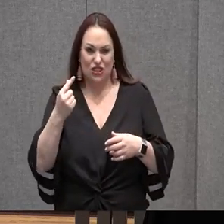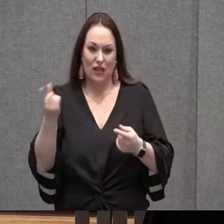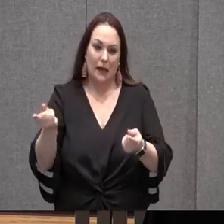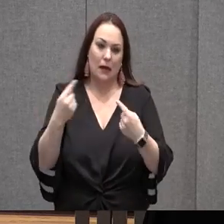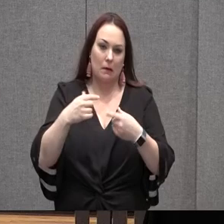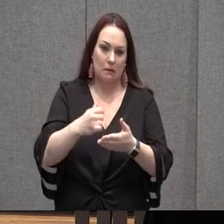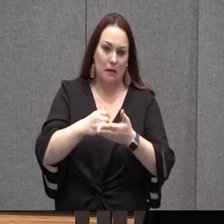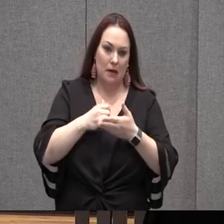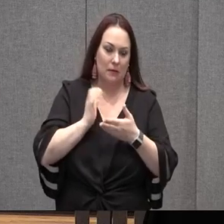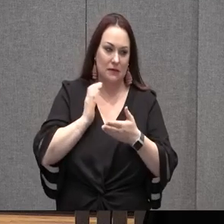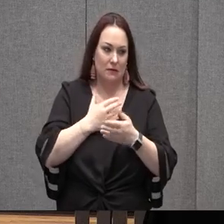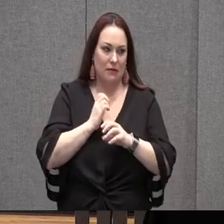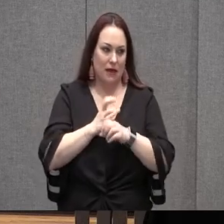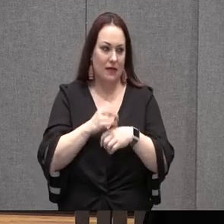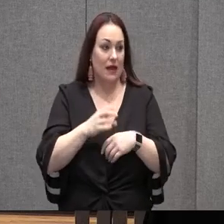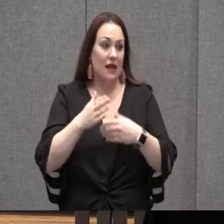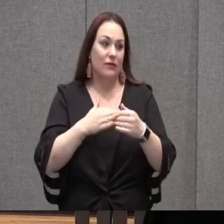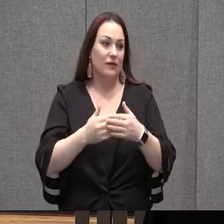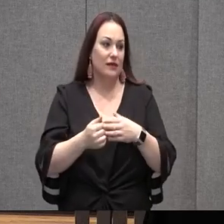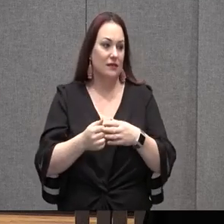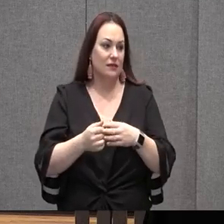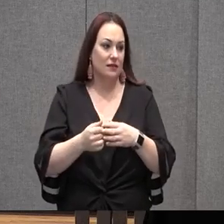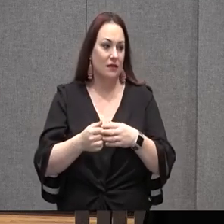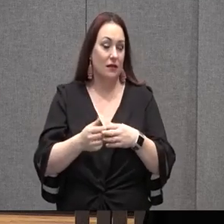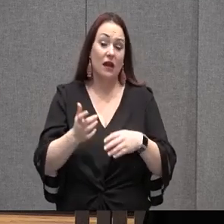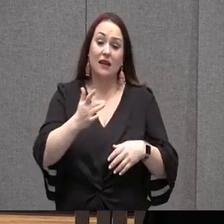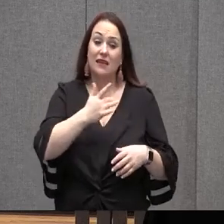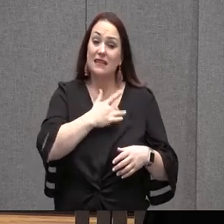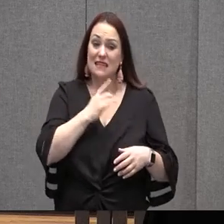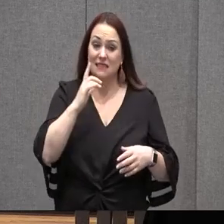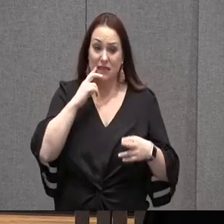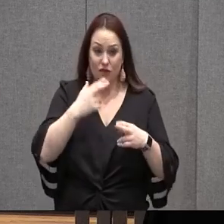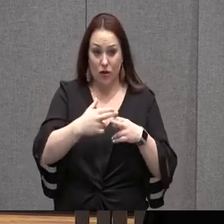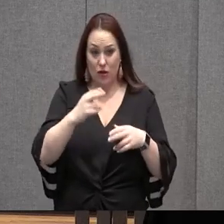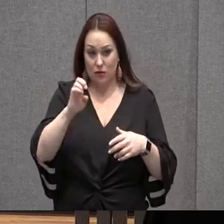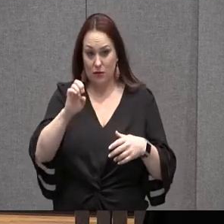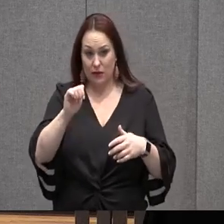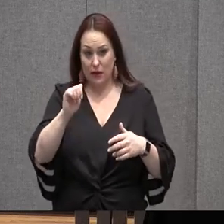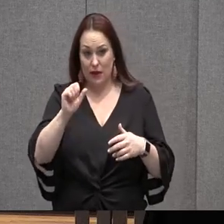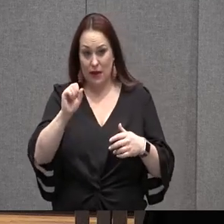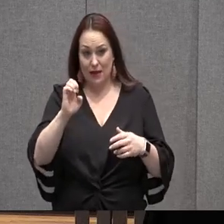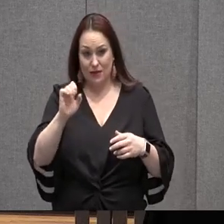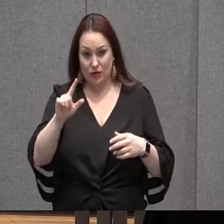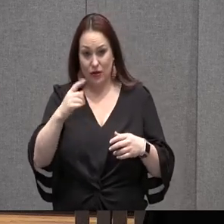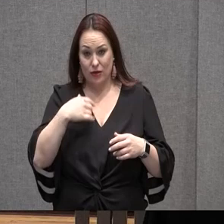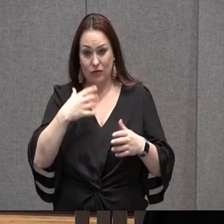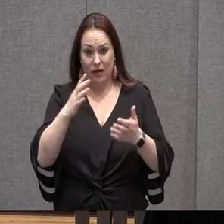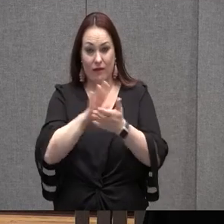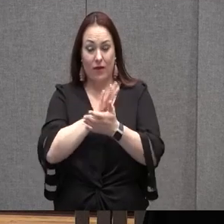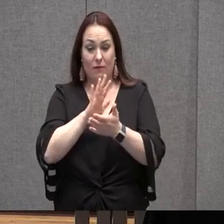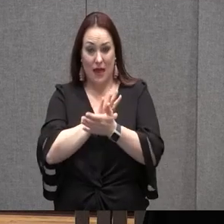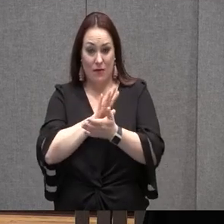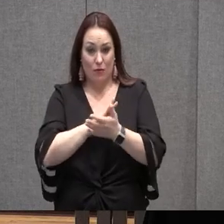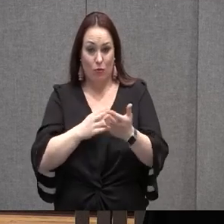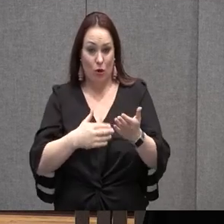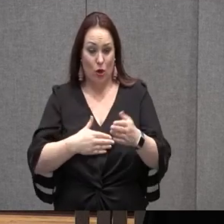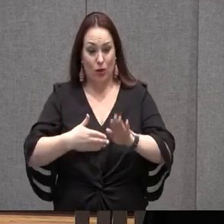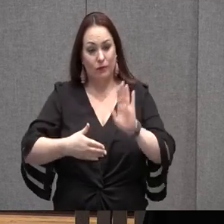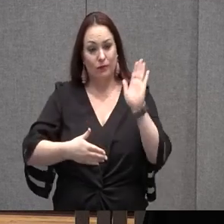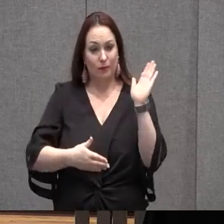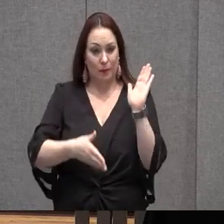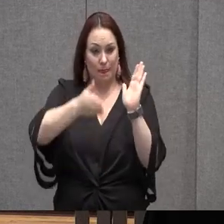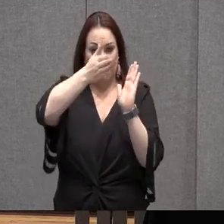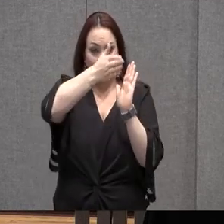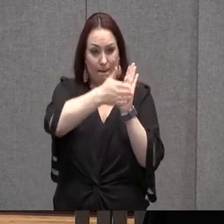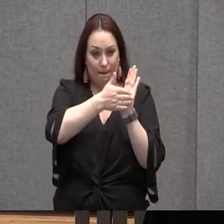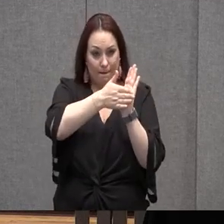But this is an easel. You usually put your piece of paper right here. It's almost like your